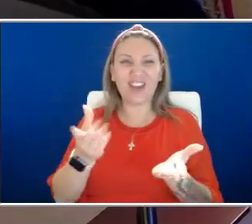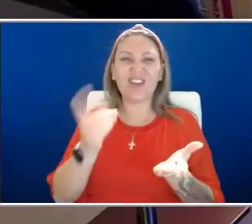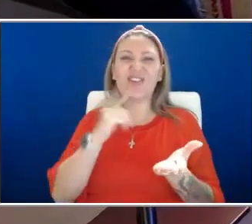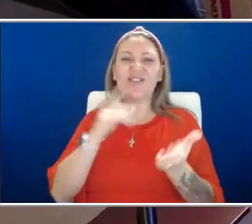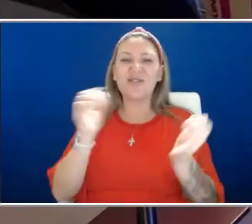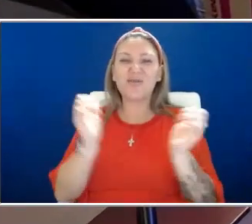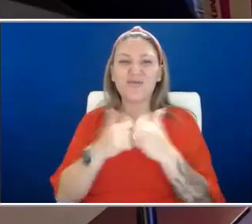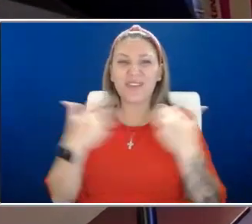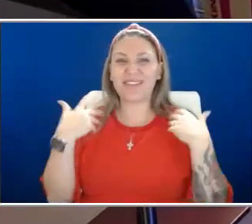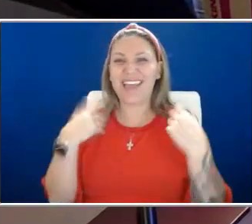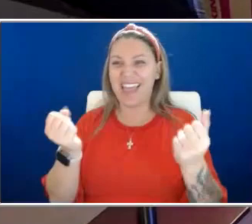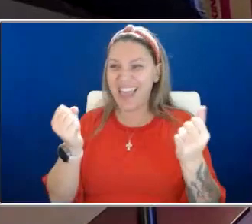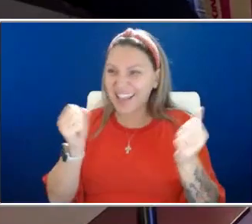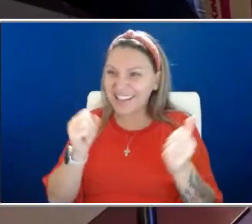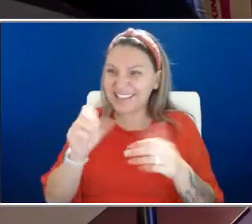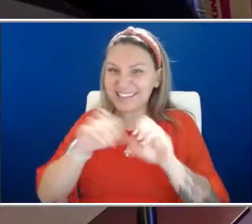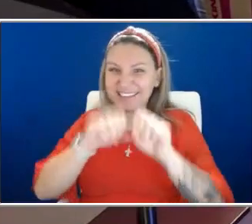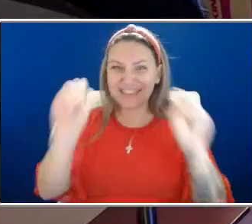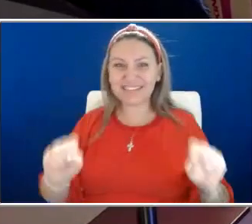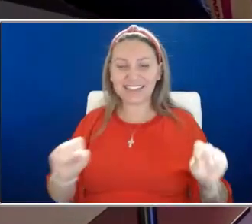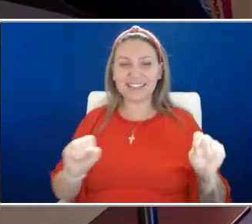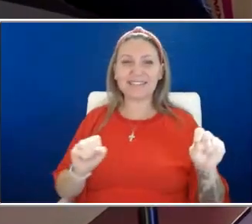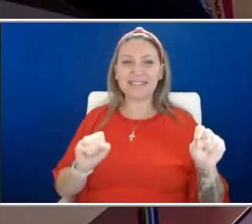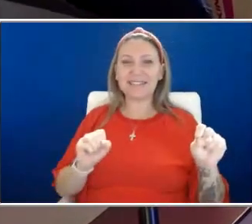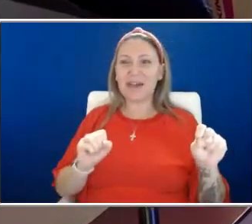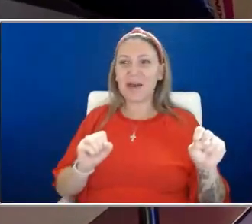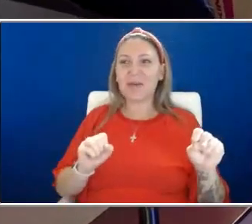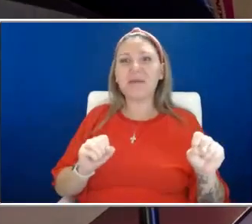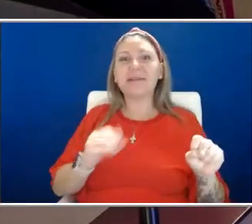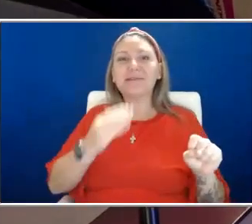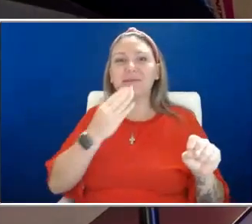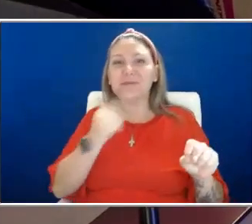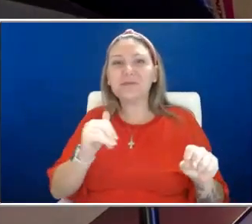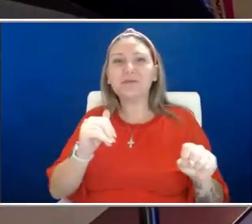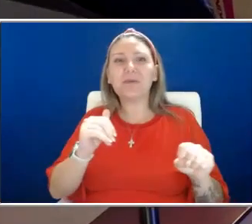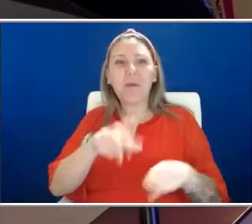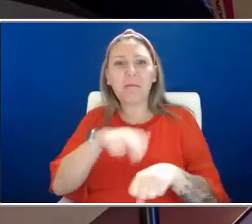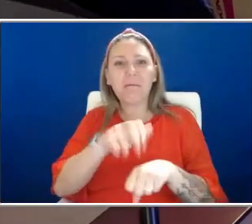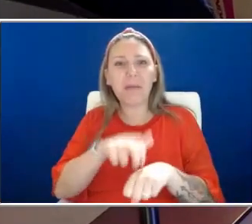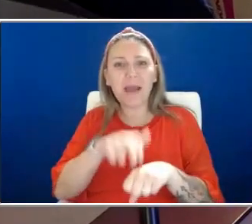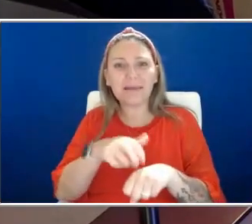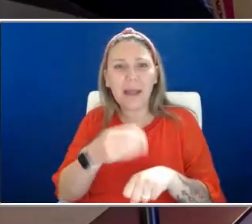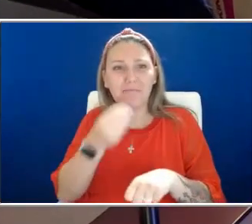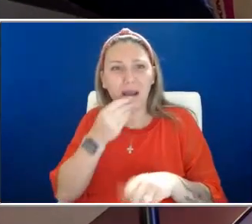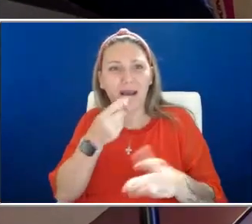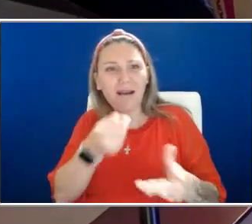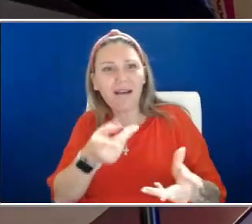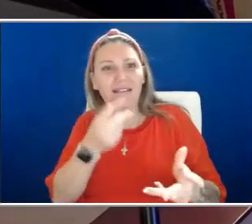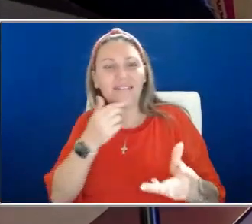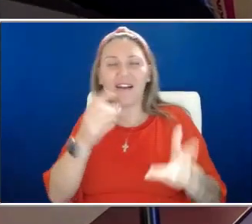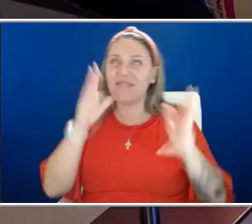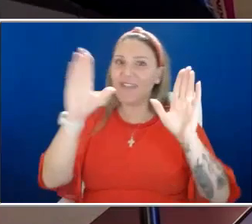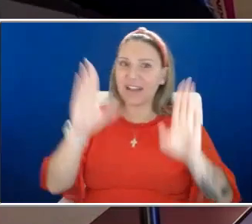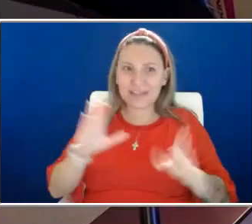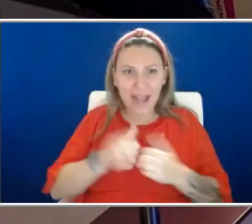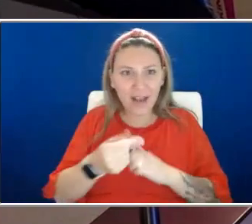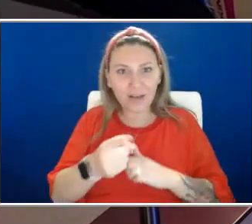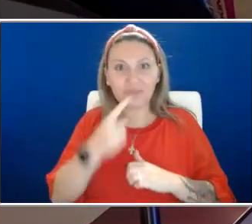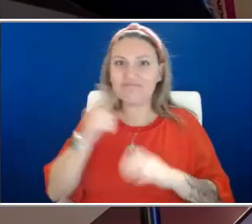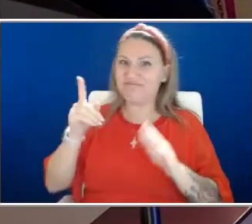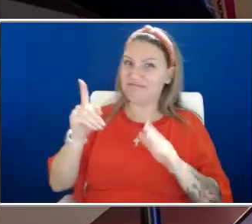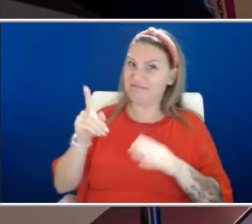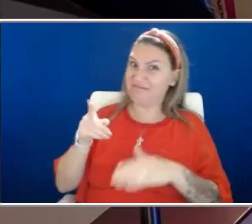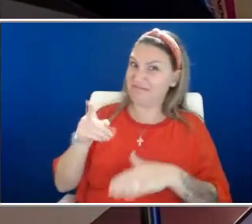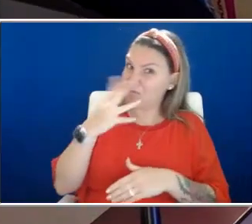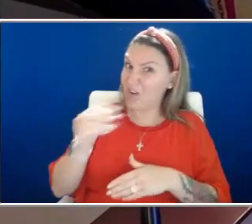sweet potato bites and paws off. You got to wait. Chef Eric, how are you? I'm doing fantastic. I know he's given up the red meat, but... He is, but this